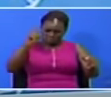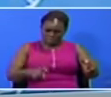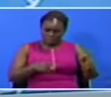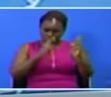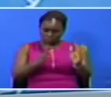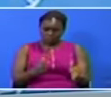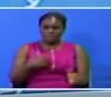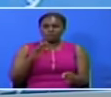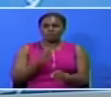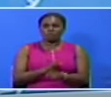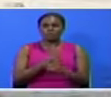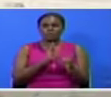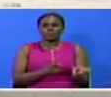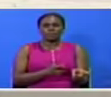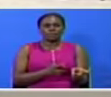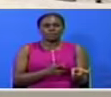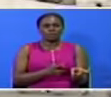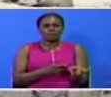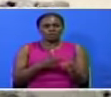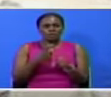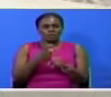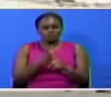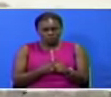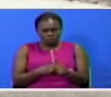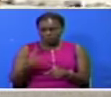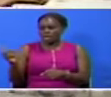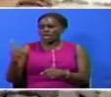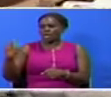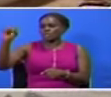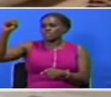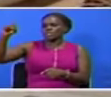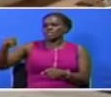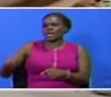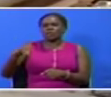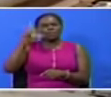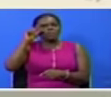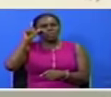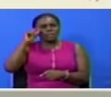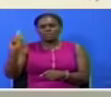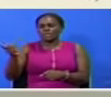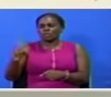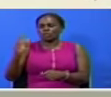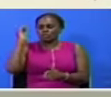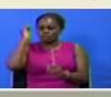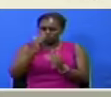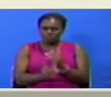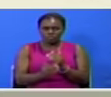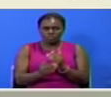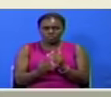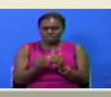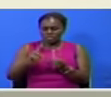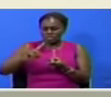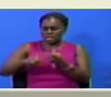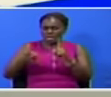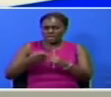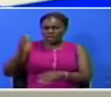reports. From the west end of the Nairobi South Hub, where the Mombasa to Nairobi line ends, the standard gauge railway